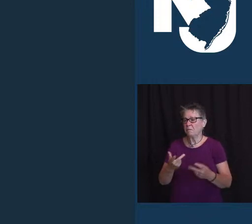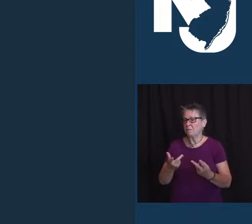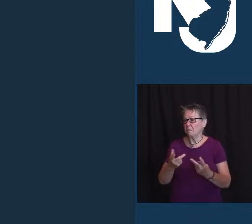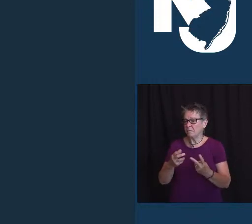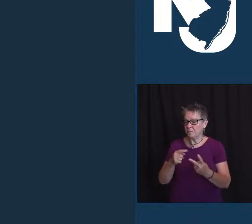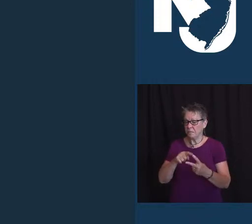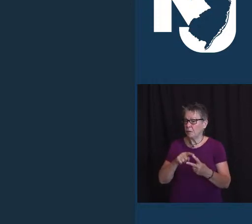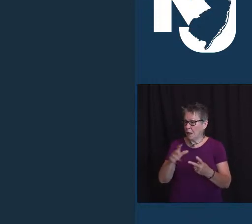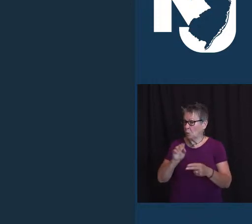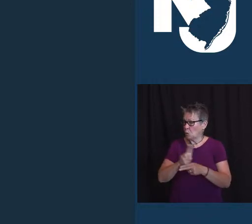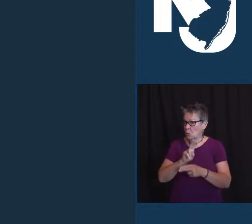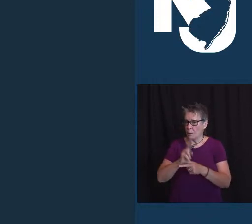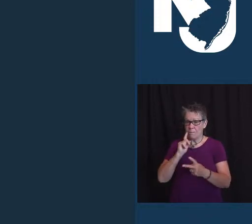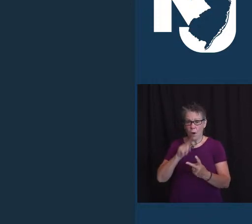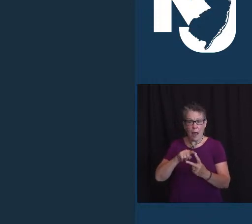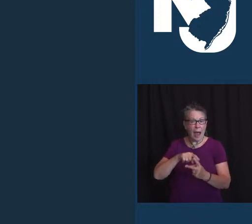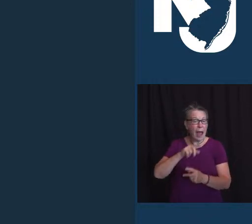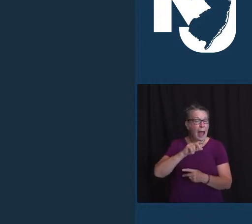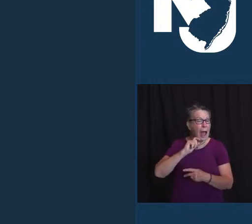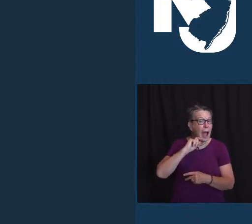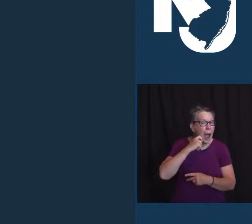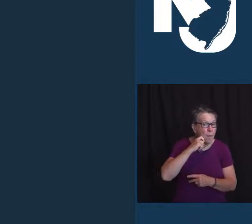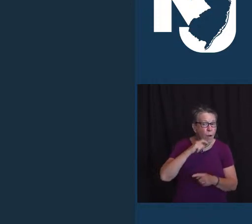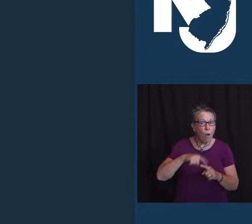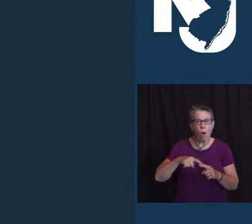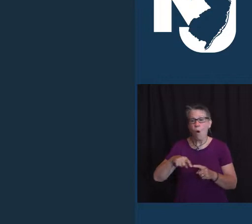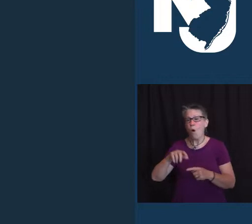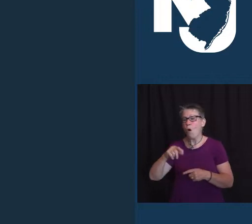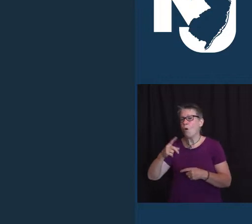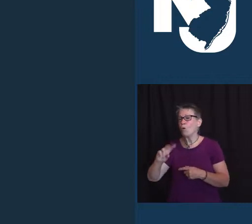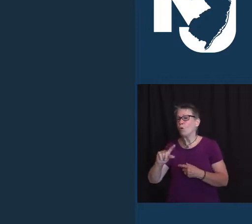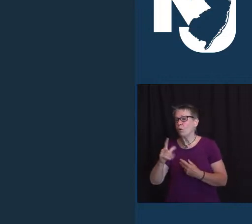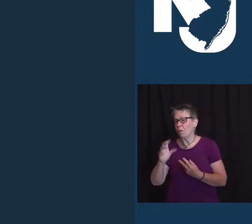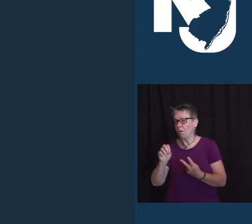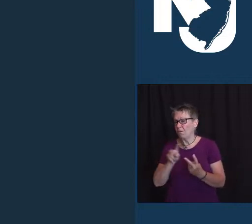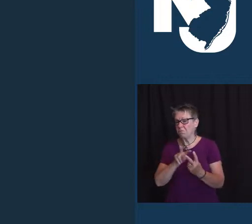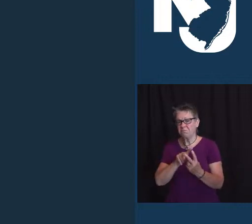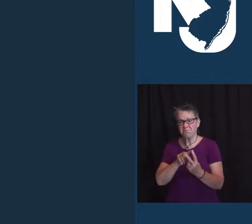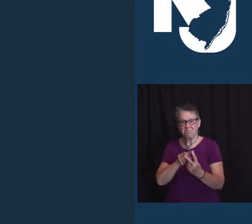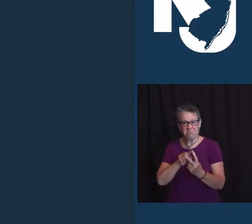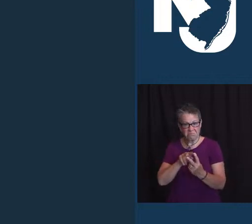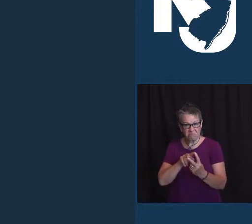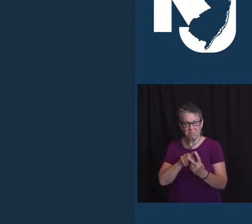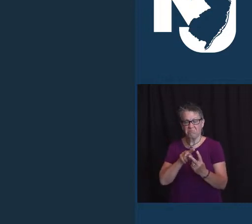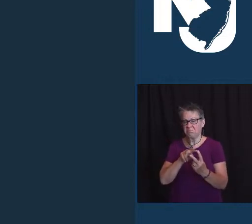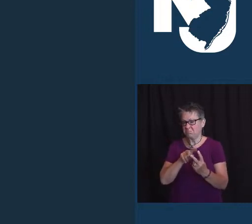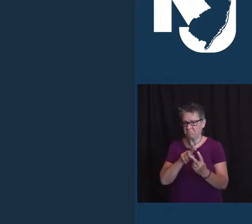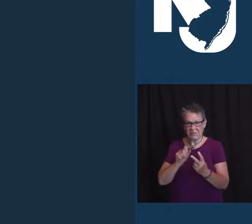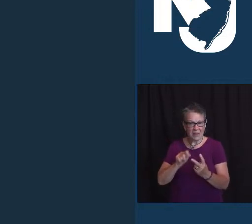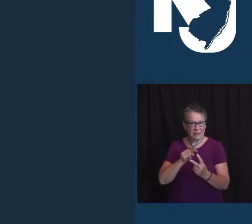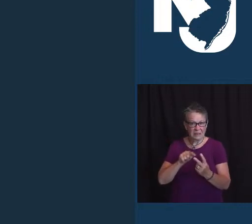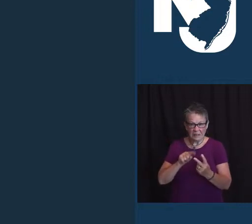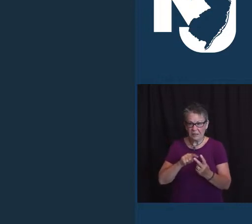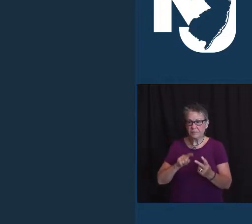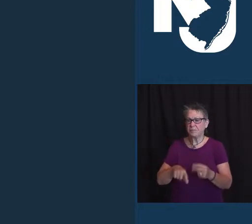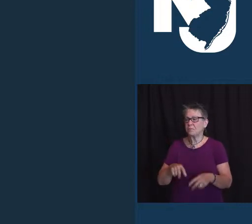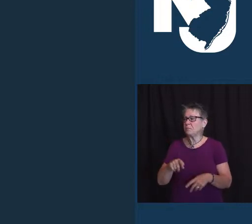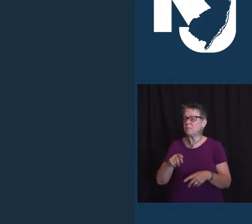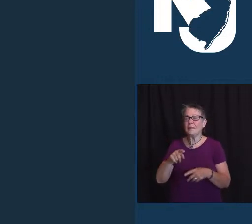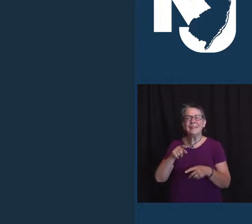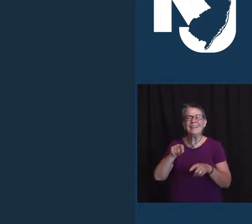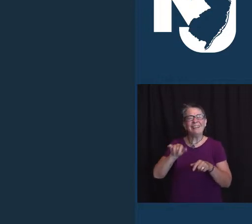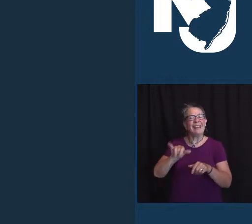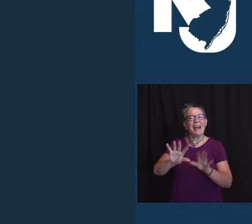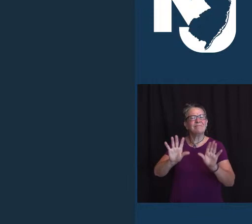app stores. To be absolutely clear, this is not a passport. Docket is intended to solely give residents